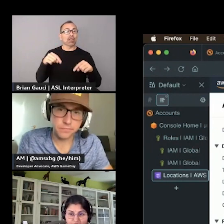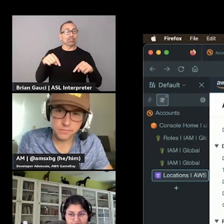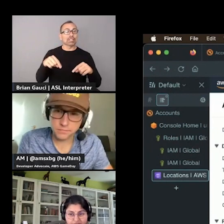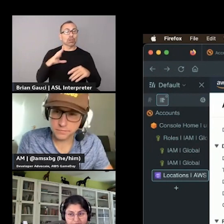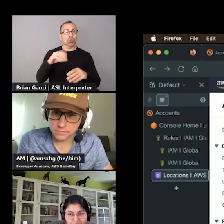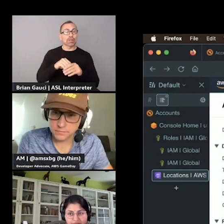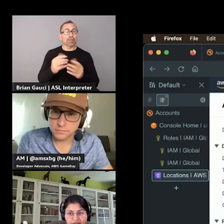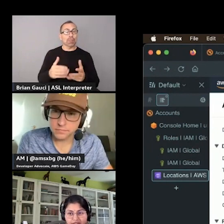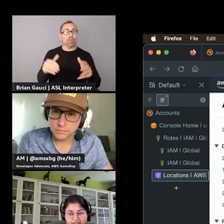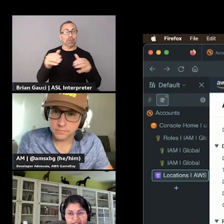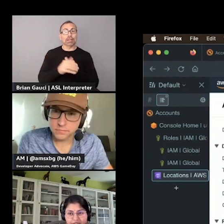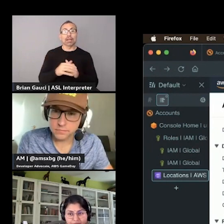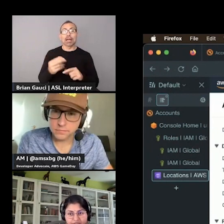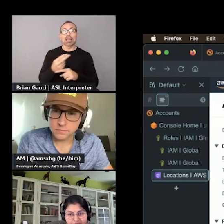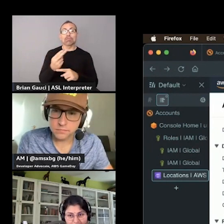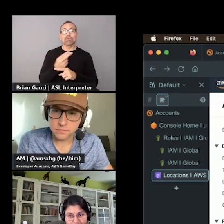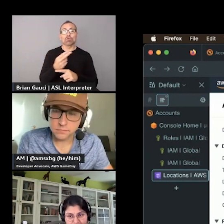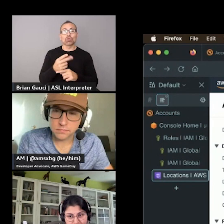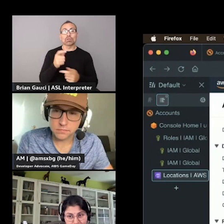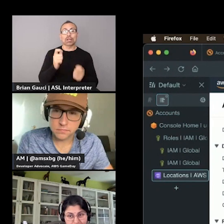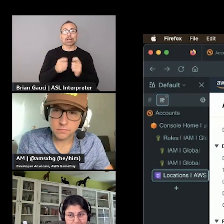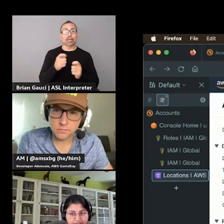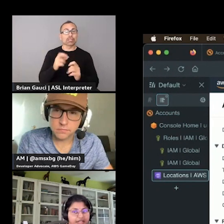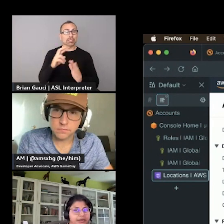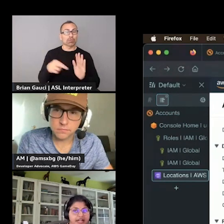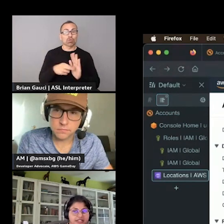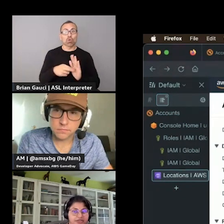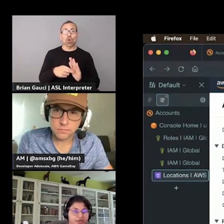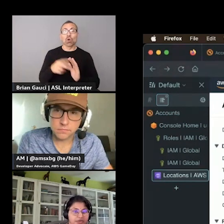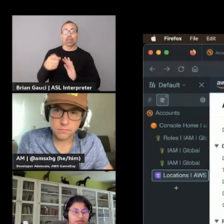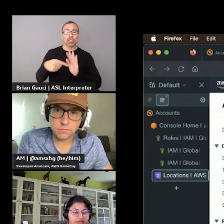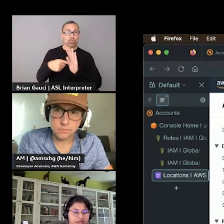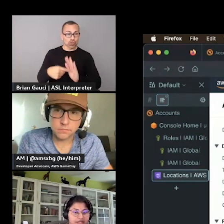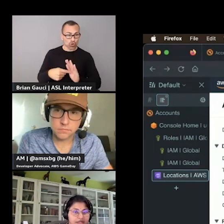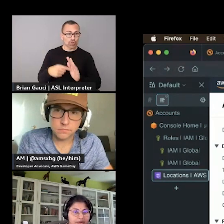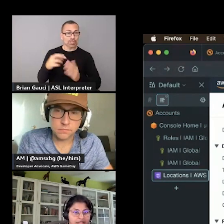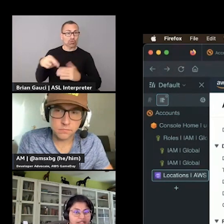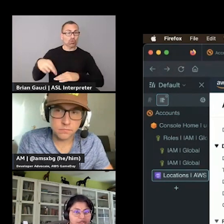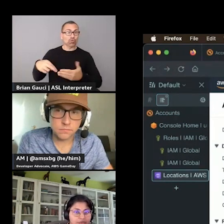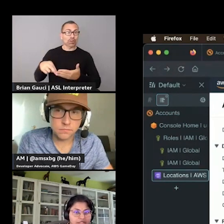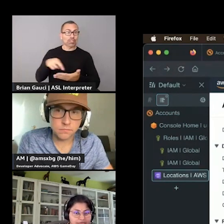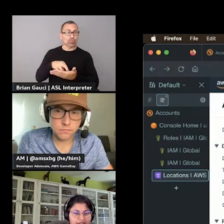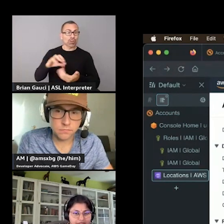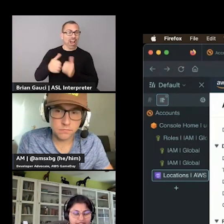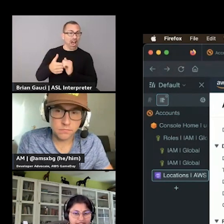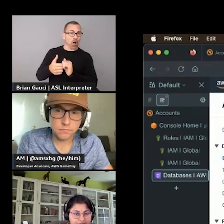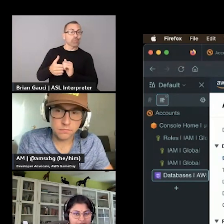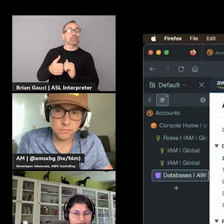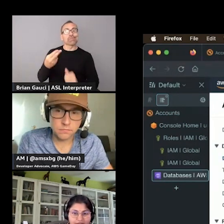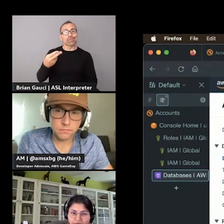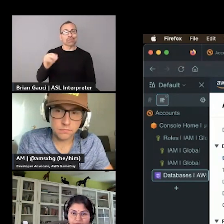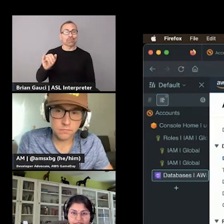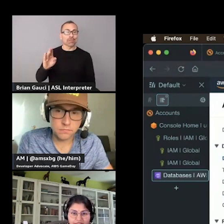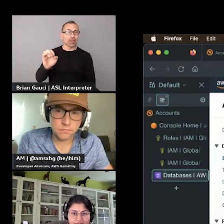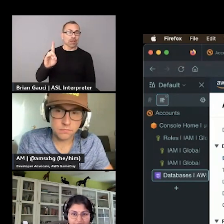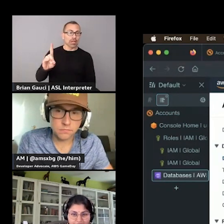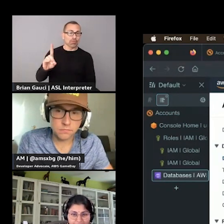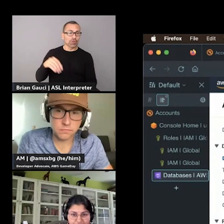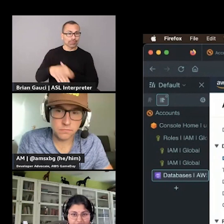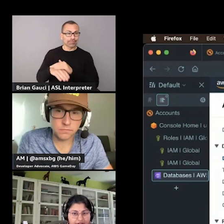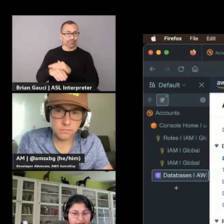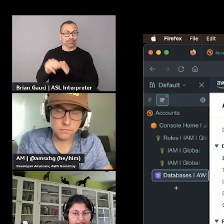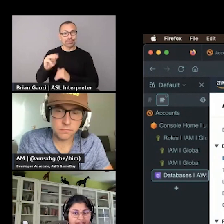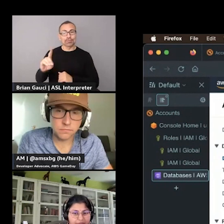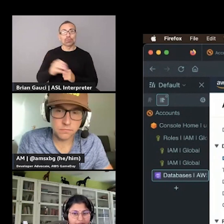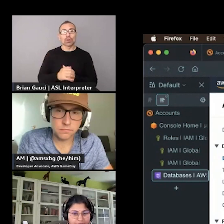have used a custom role. It shows that I have registered it as a hybrid access mode. Okay, so once we have done that, we come to that